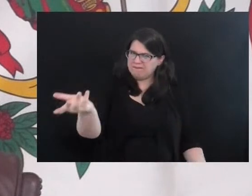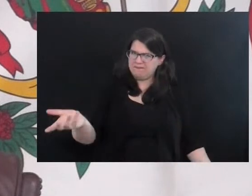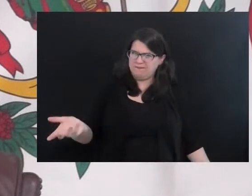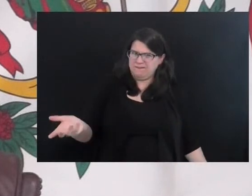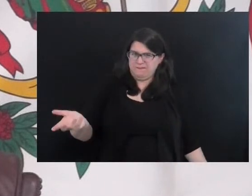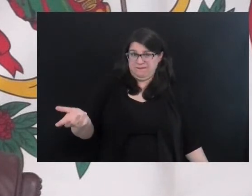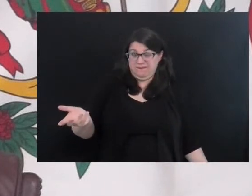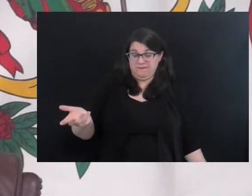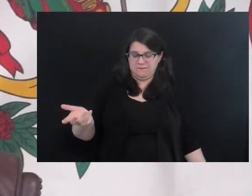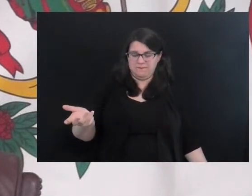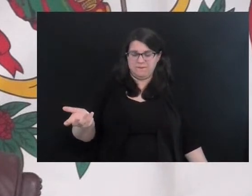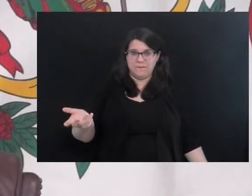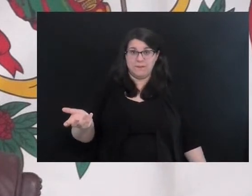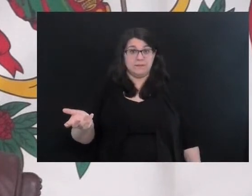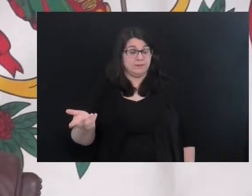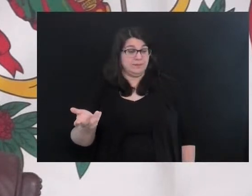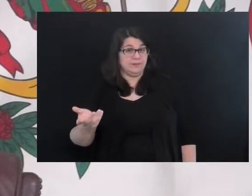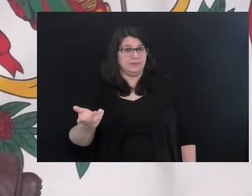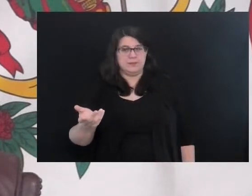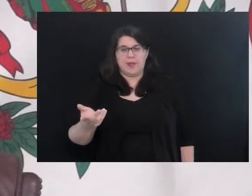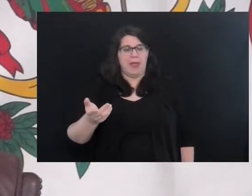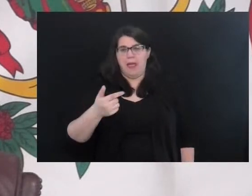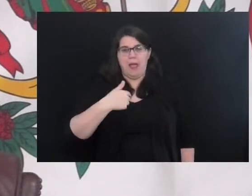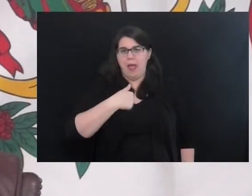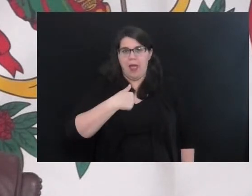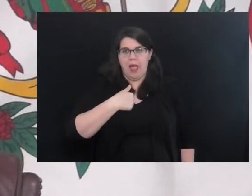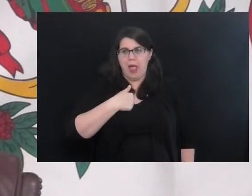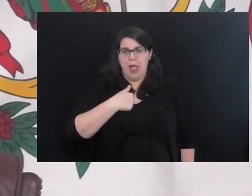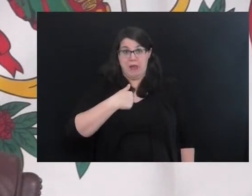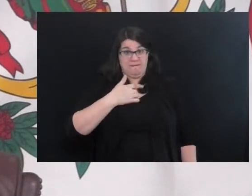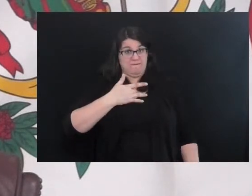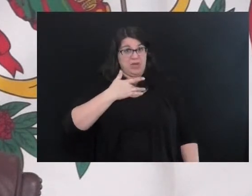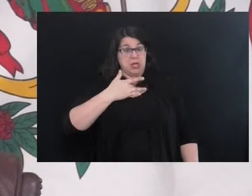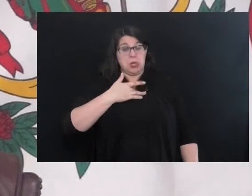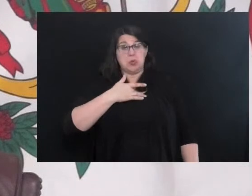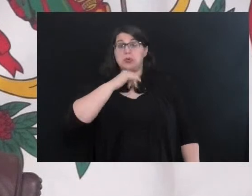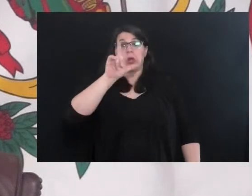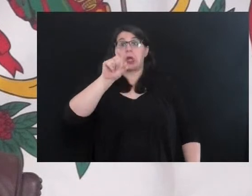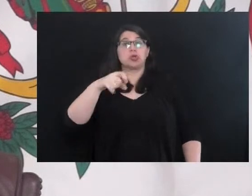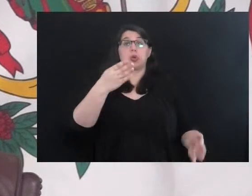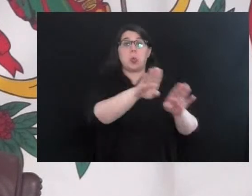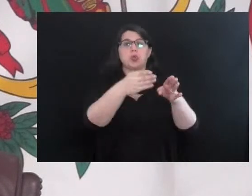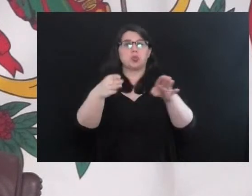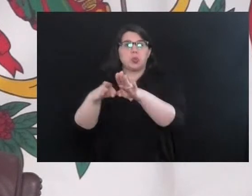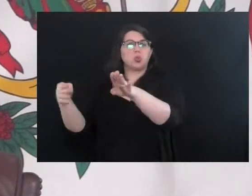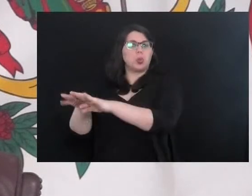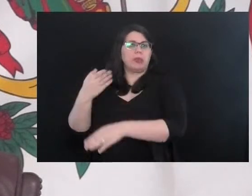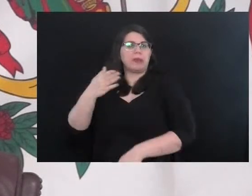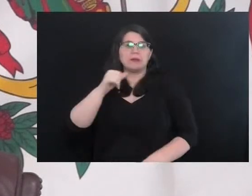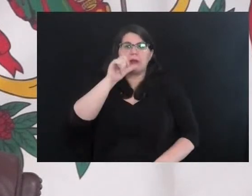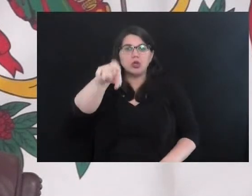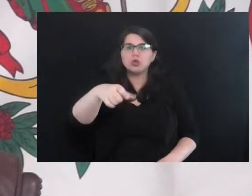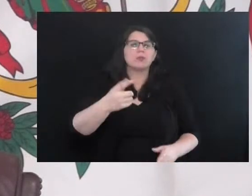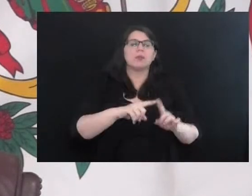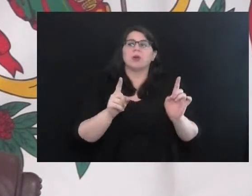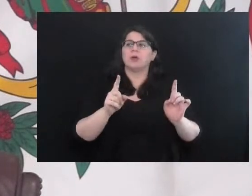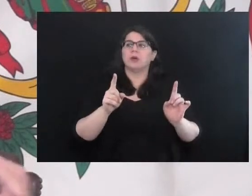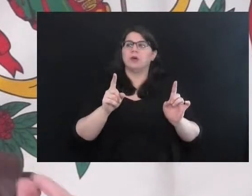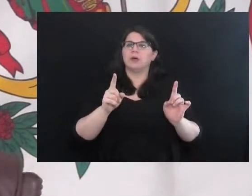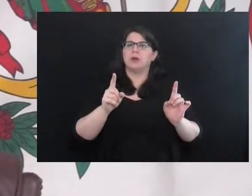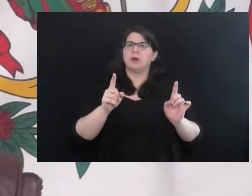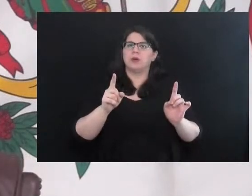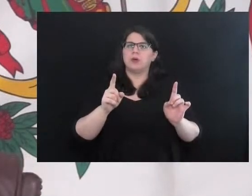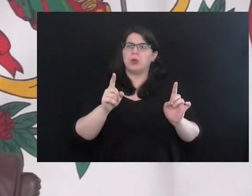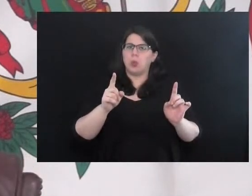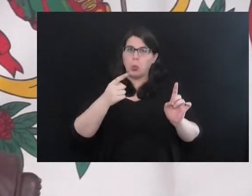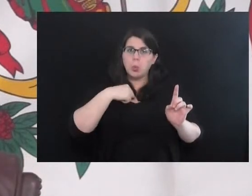know, I am a firm believer we don't need to be shutting down anything. But we have a methodology here to keep